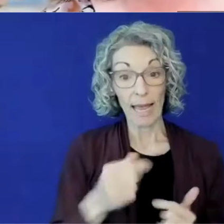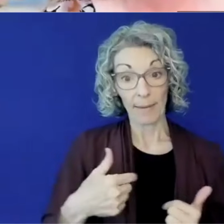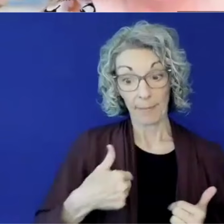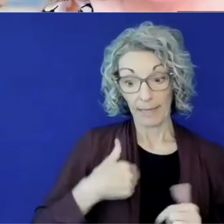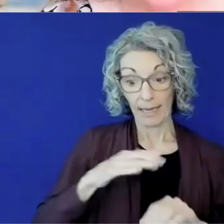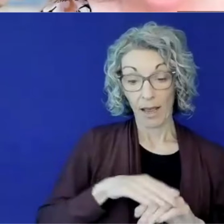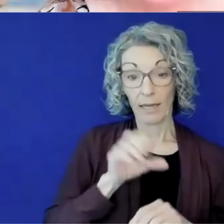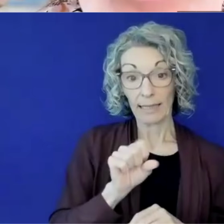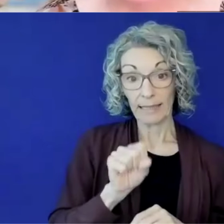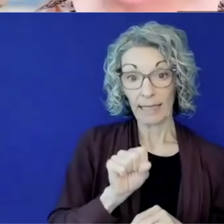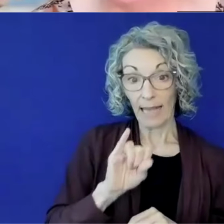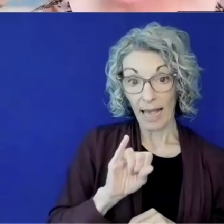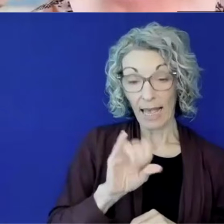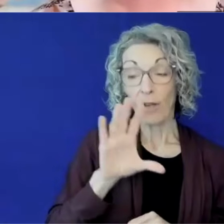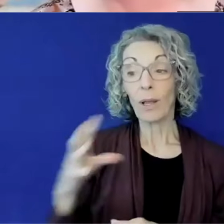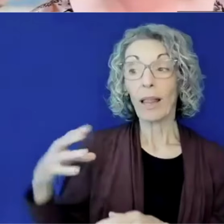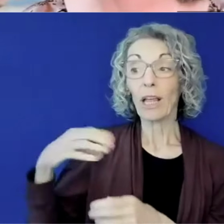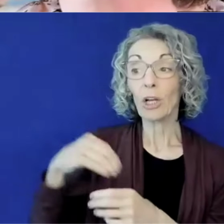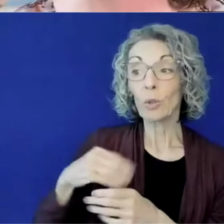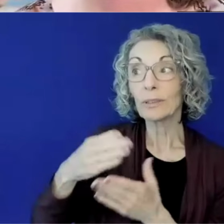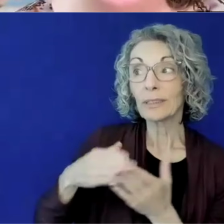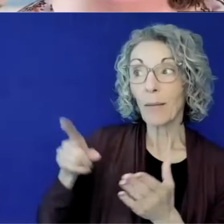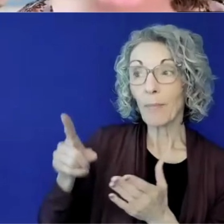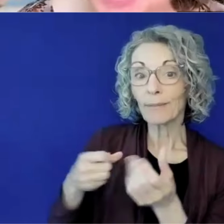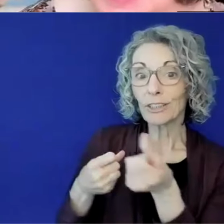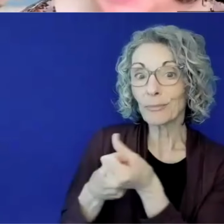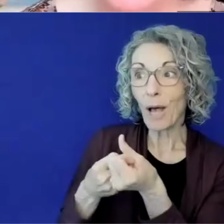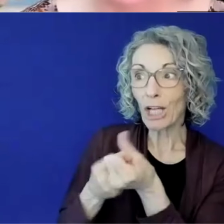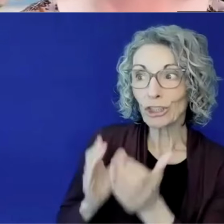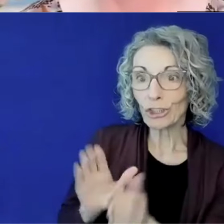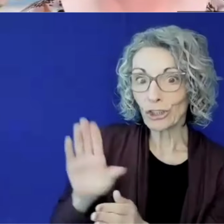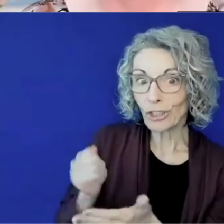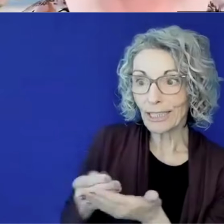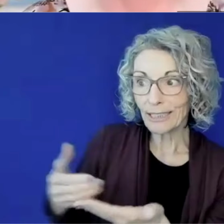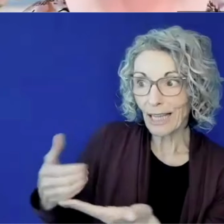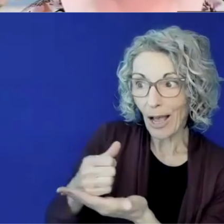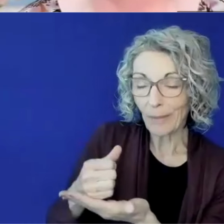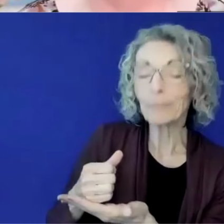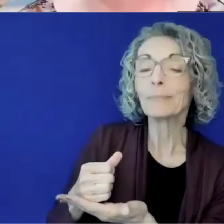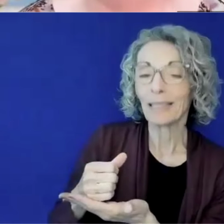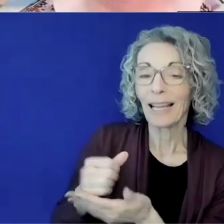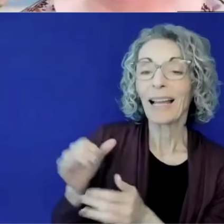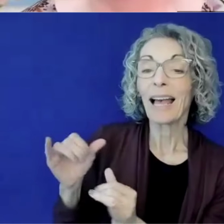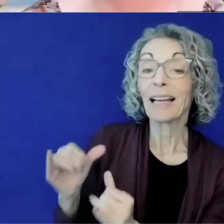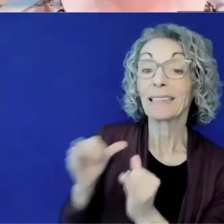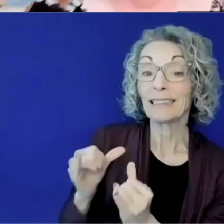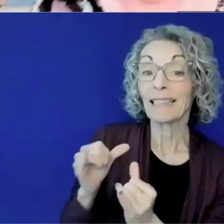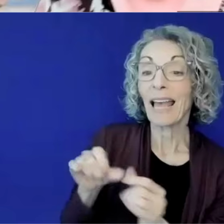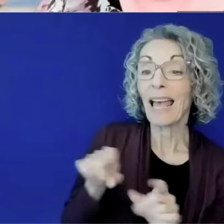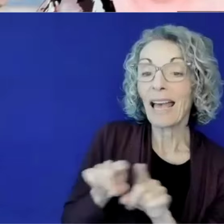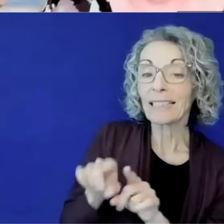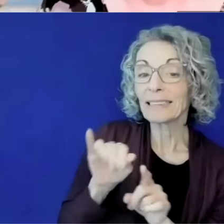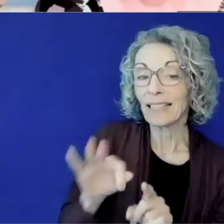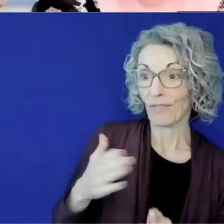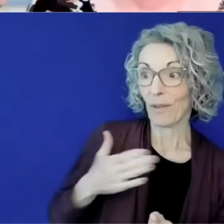count some of my sponsor's income as being my income through a process called deeming.